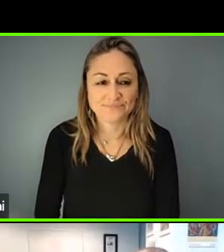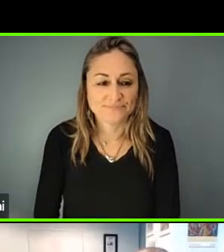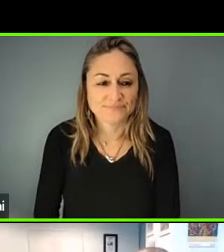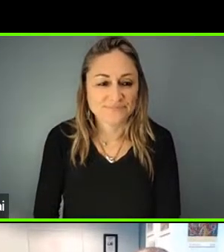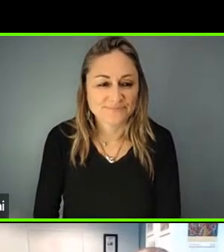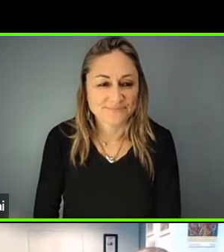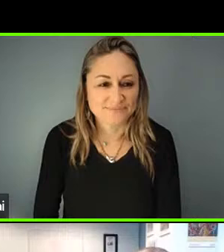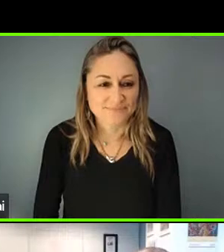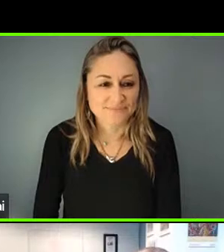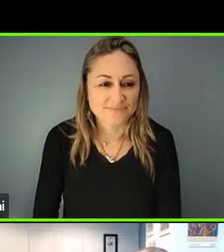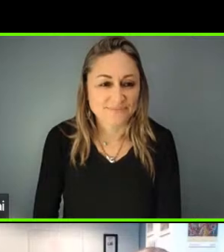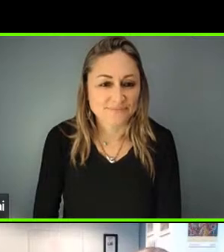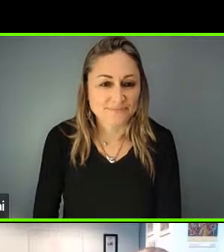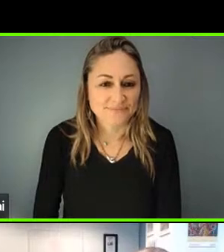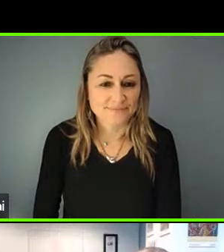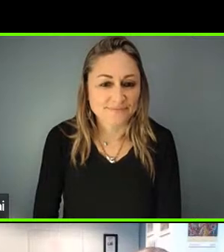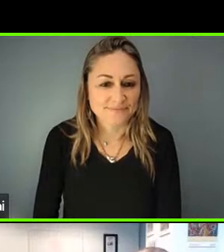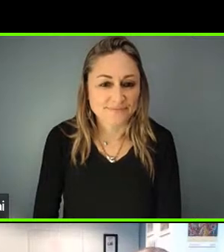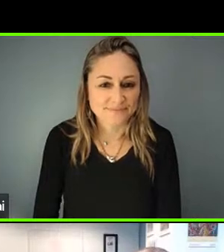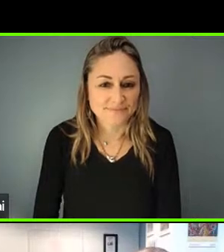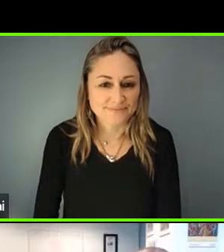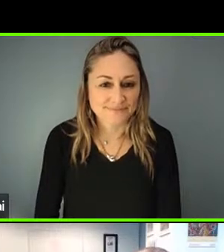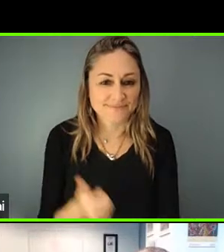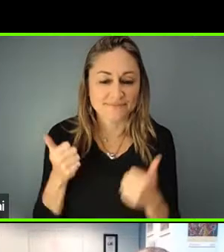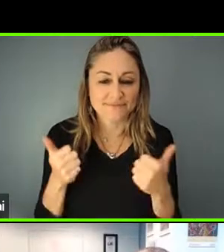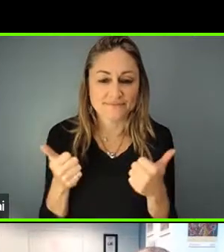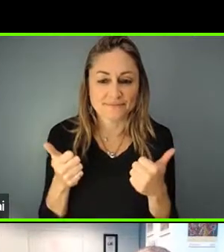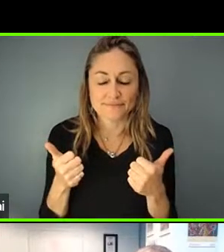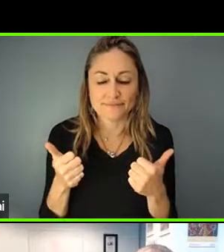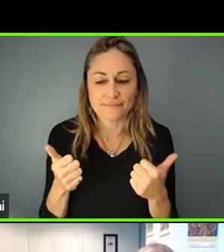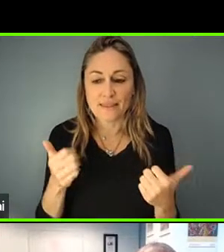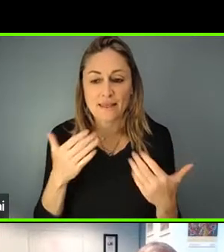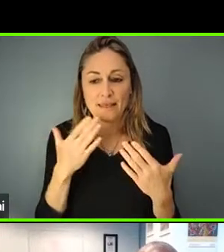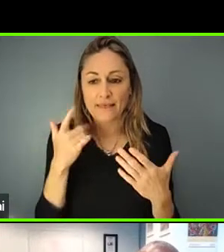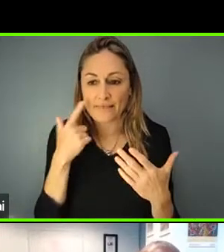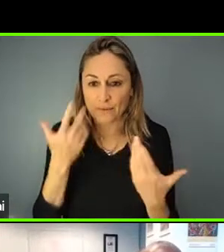Okay, I think we can close it. So thank you, everybody.